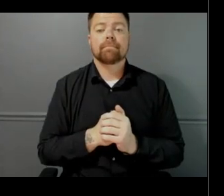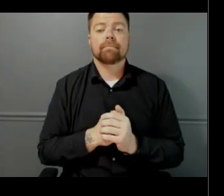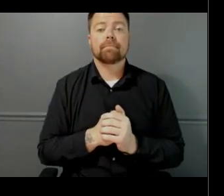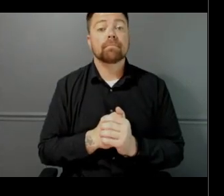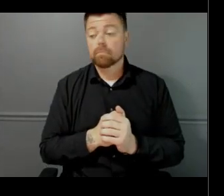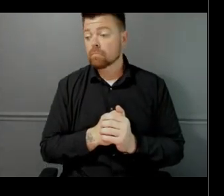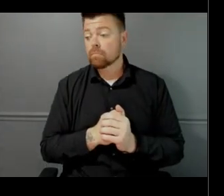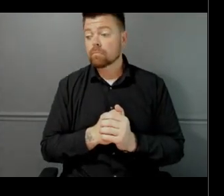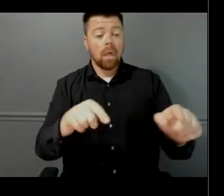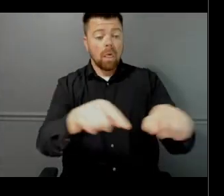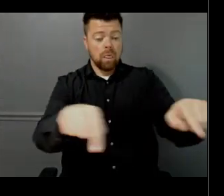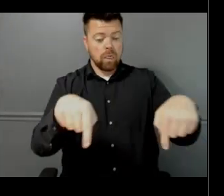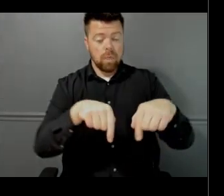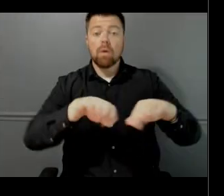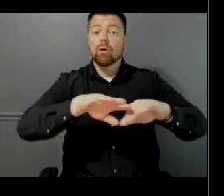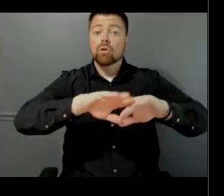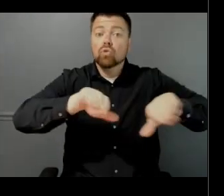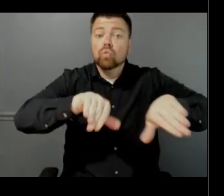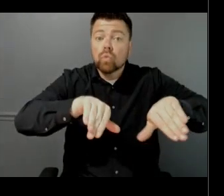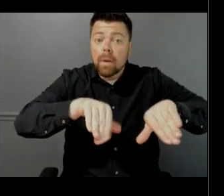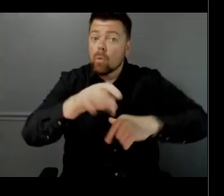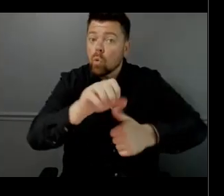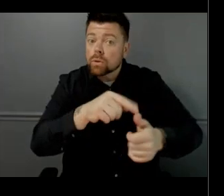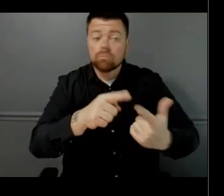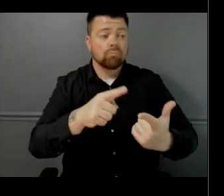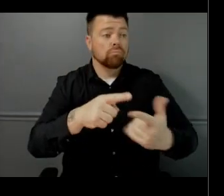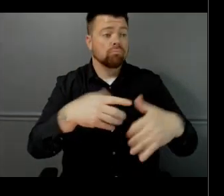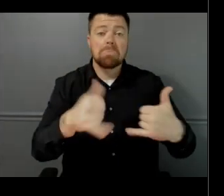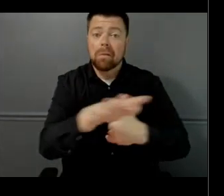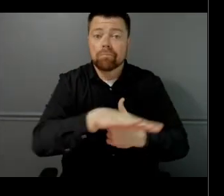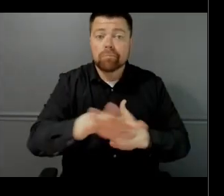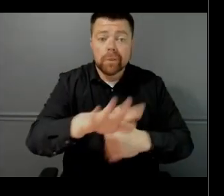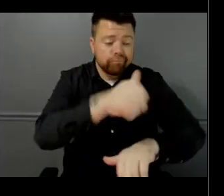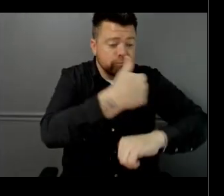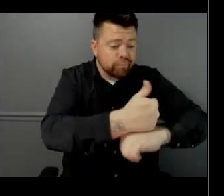swimming pools, playgrounds, and clubhouses,